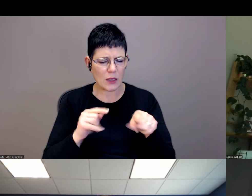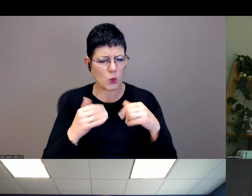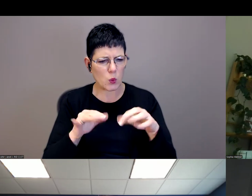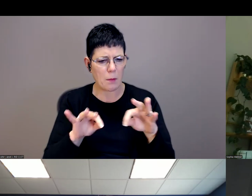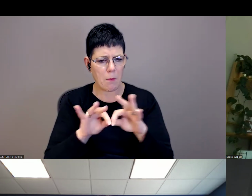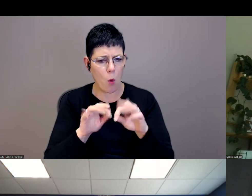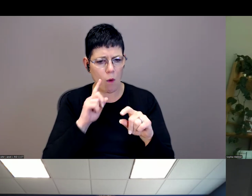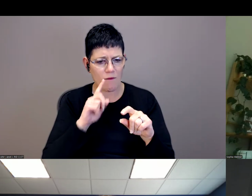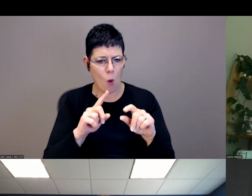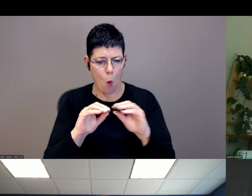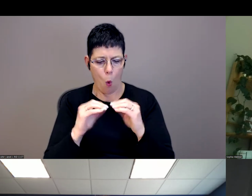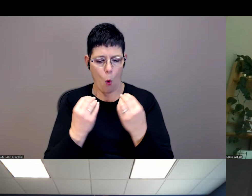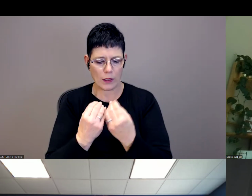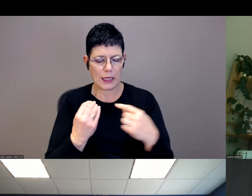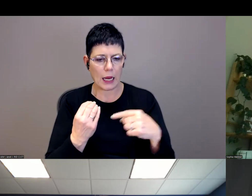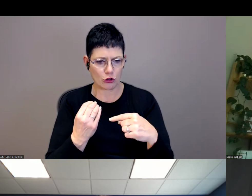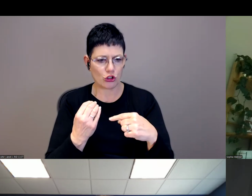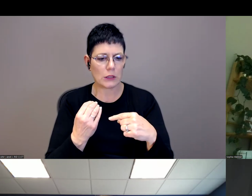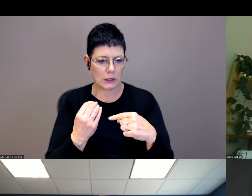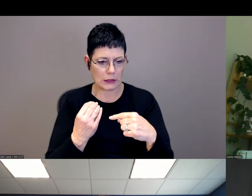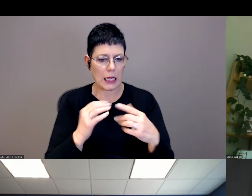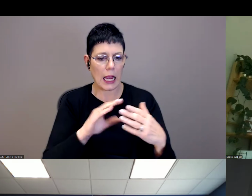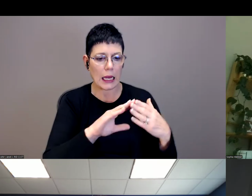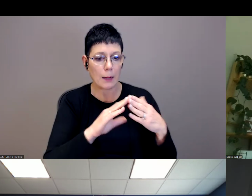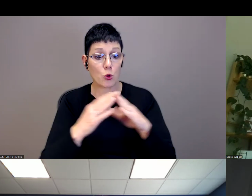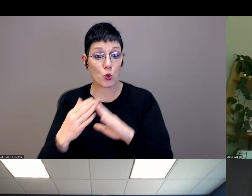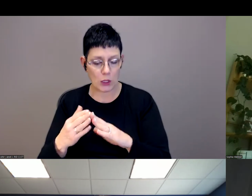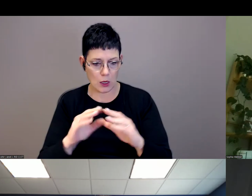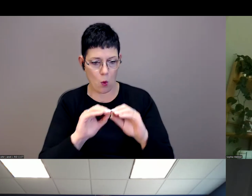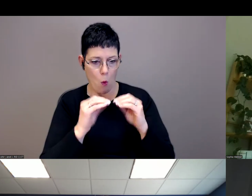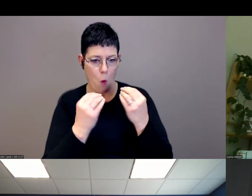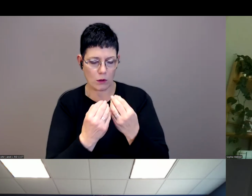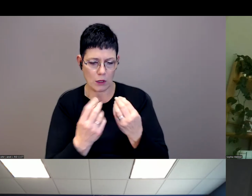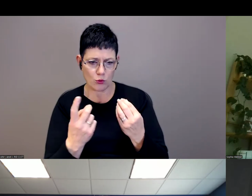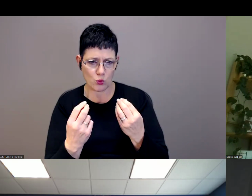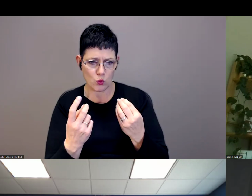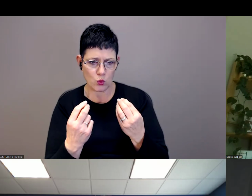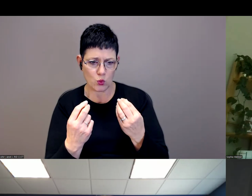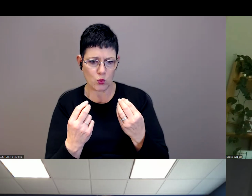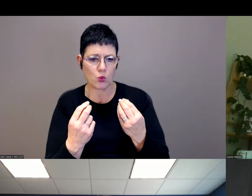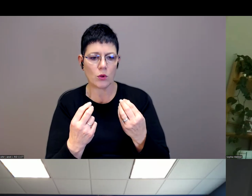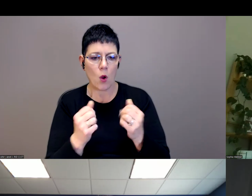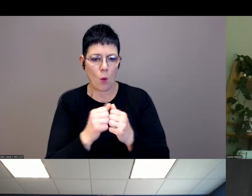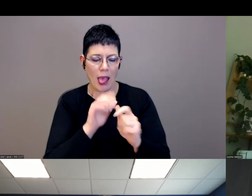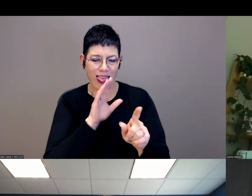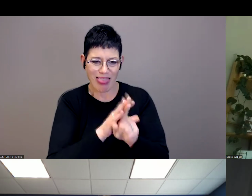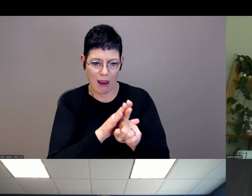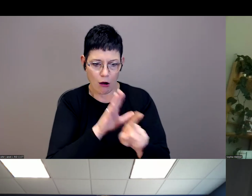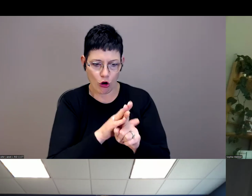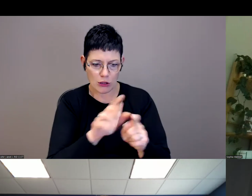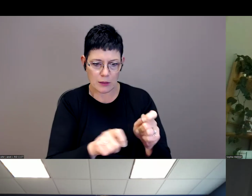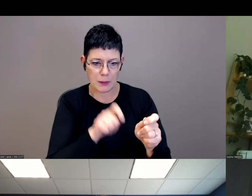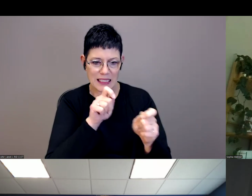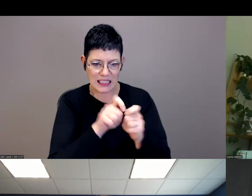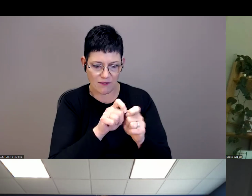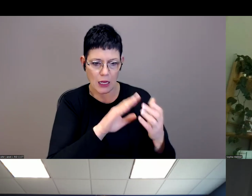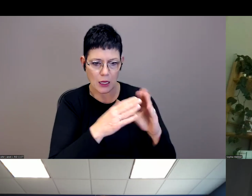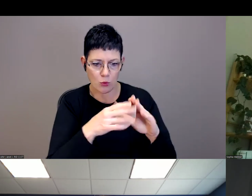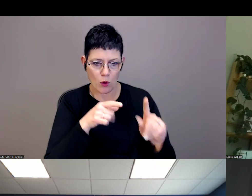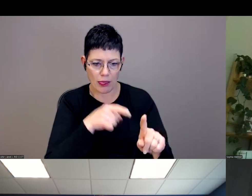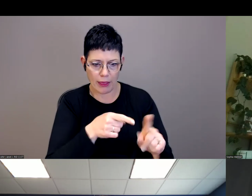for organizations, for community organizations to do with their own communities. I mean,